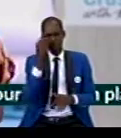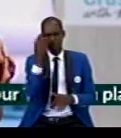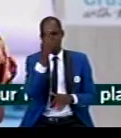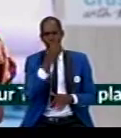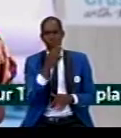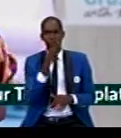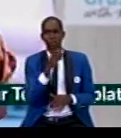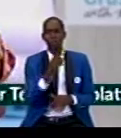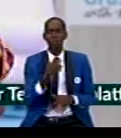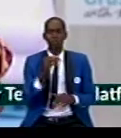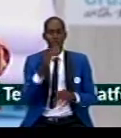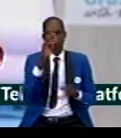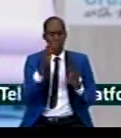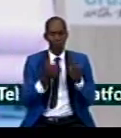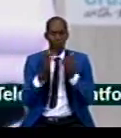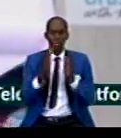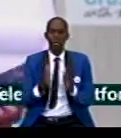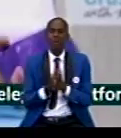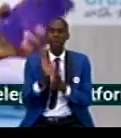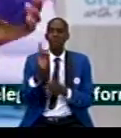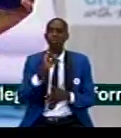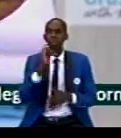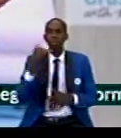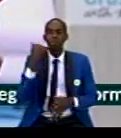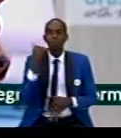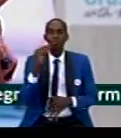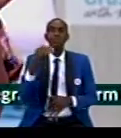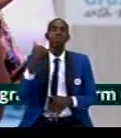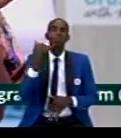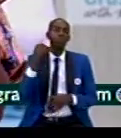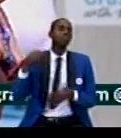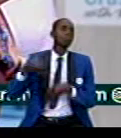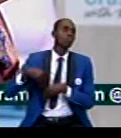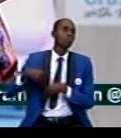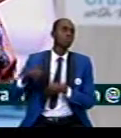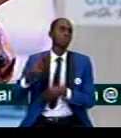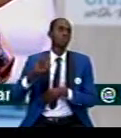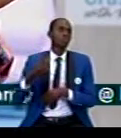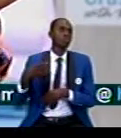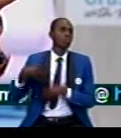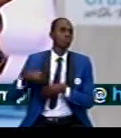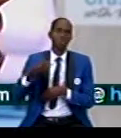bag. Because I don't bring the set out. The man bring the set out.